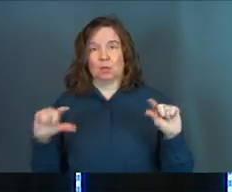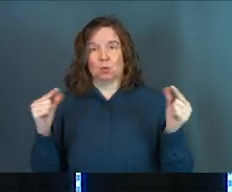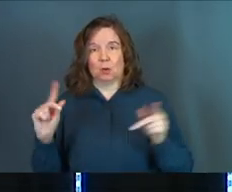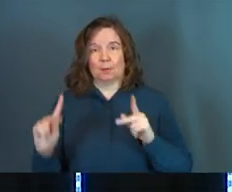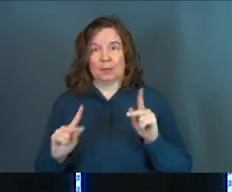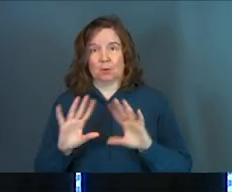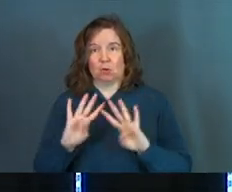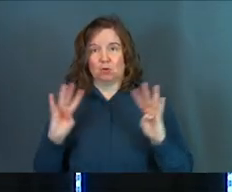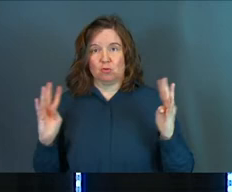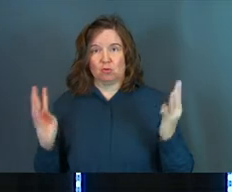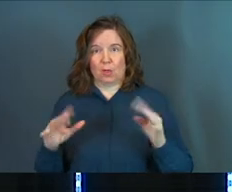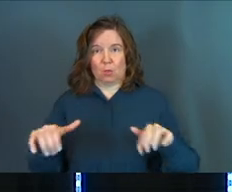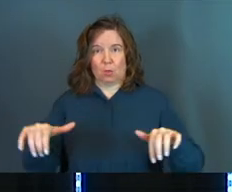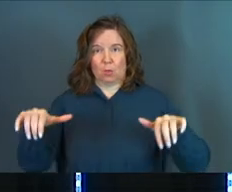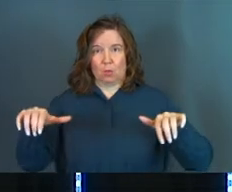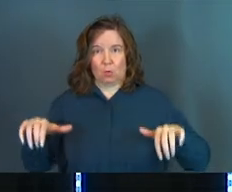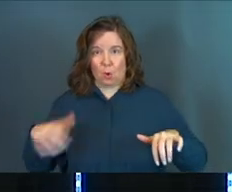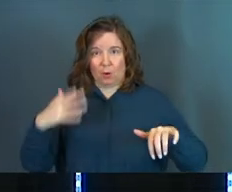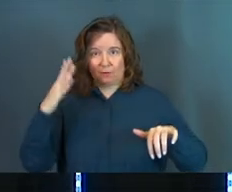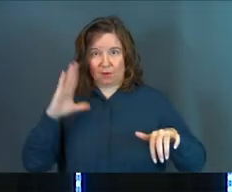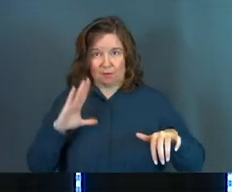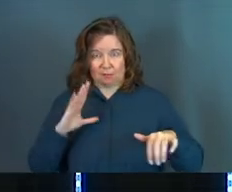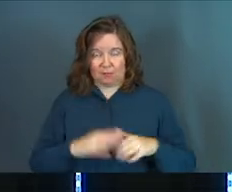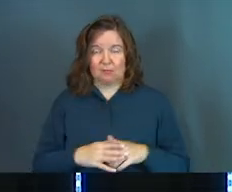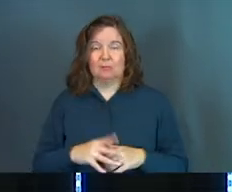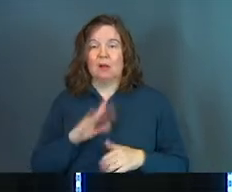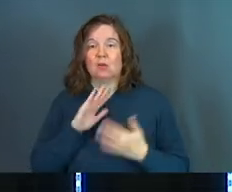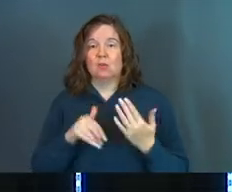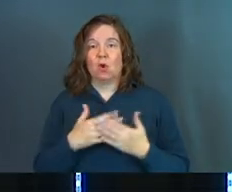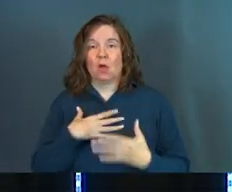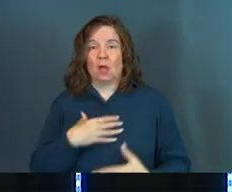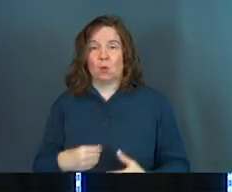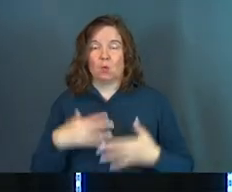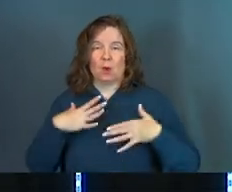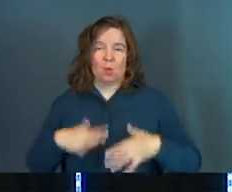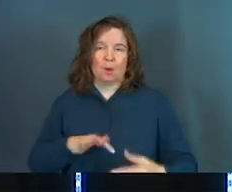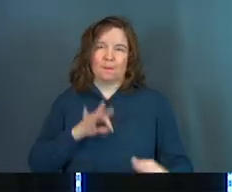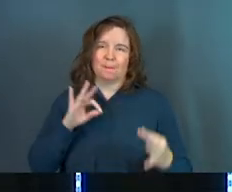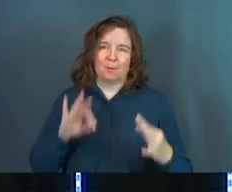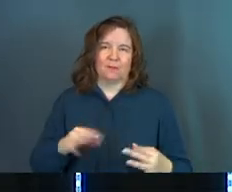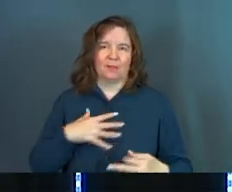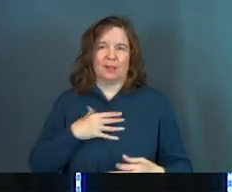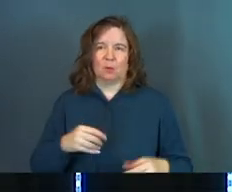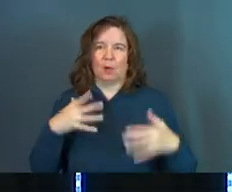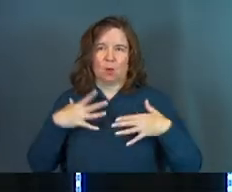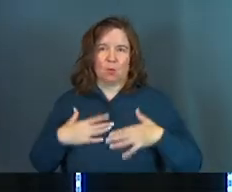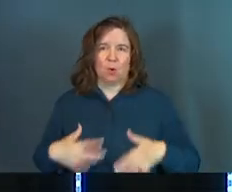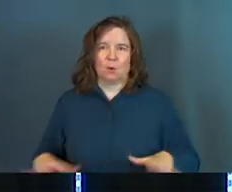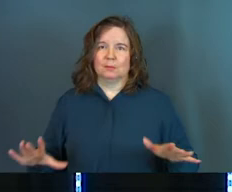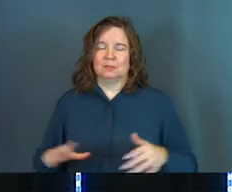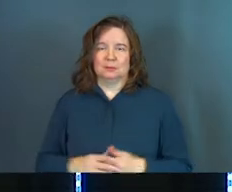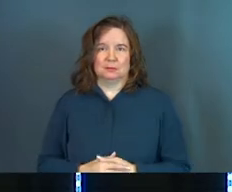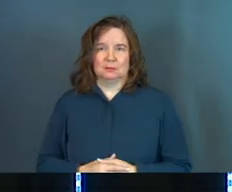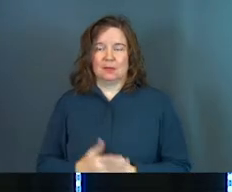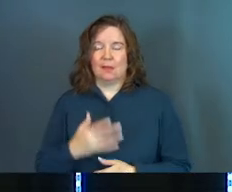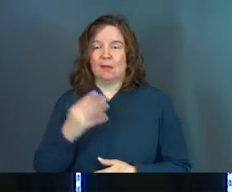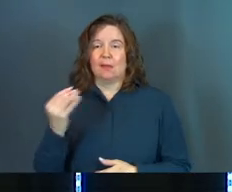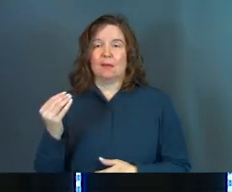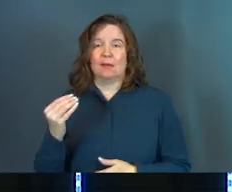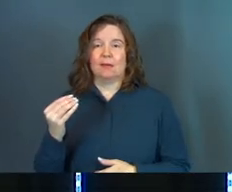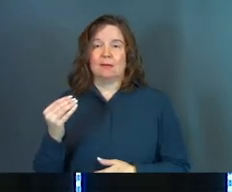people is around the throne of God. And they're all in white robes, perfectly white robes.